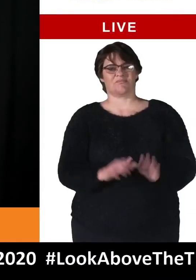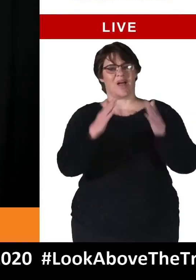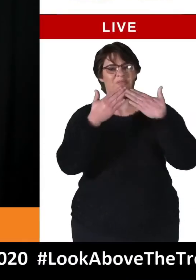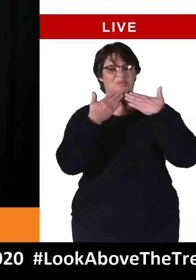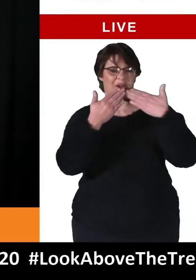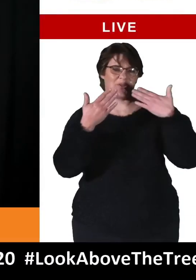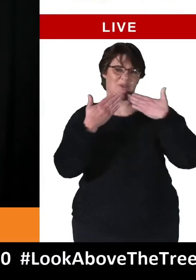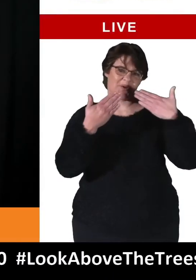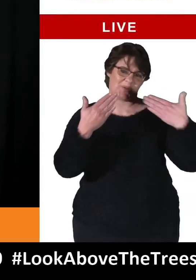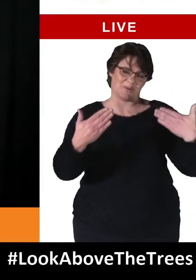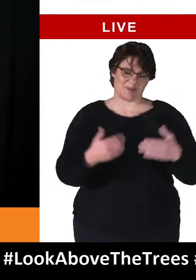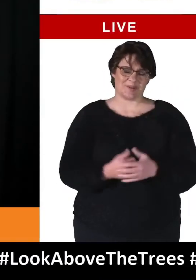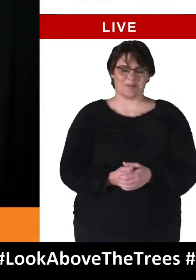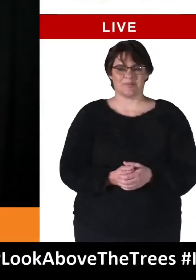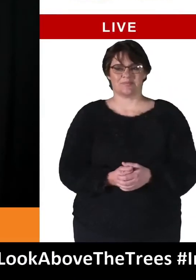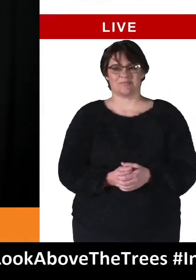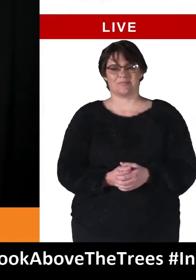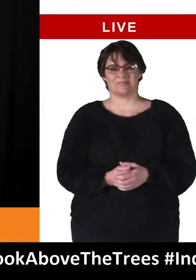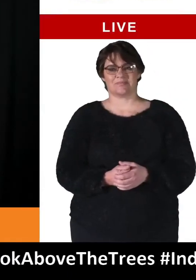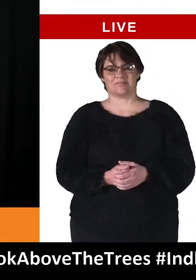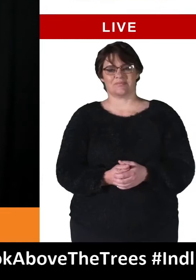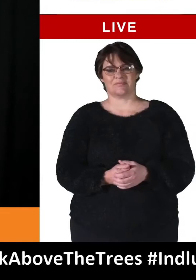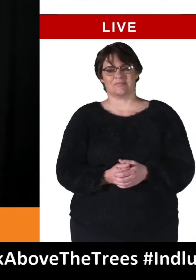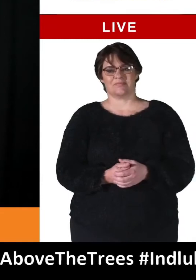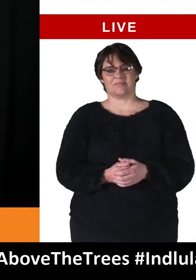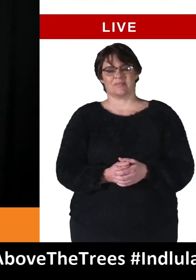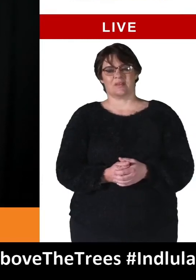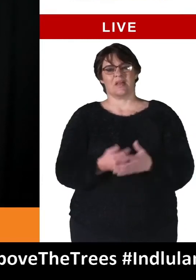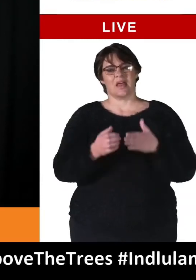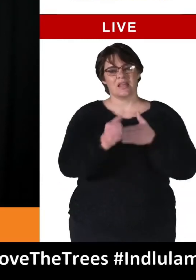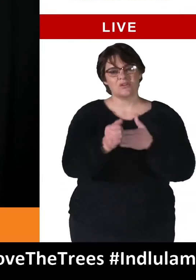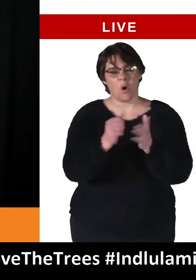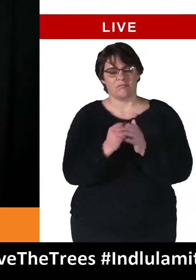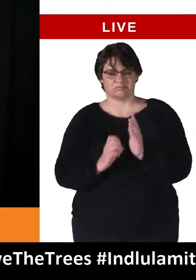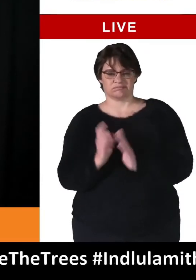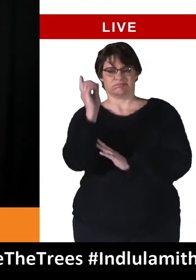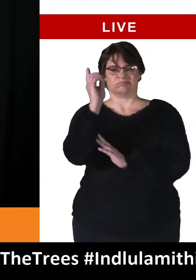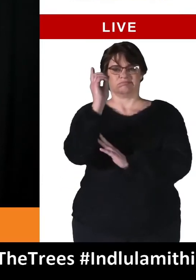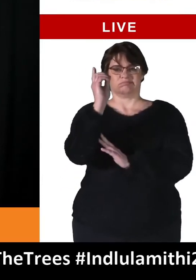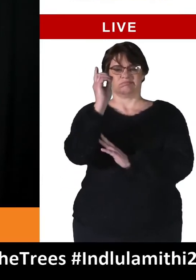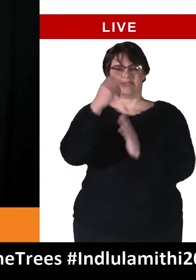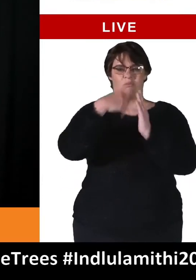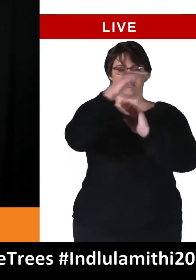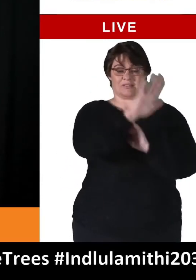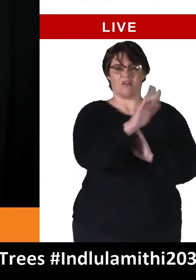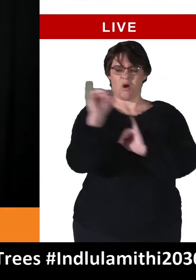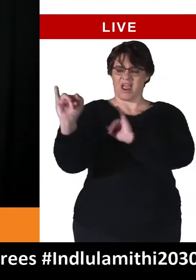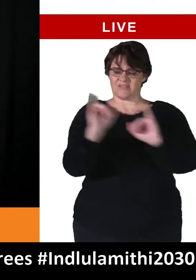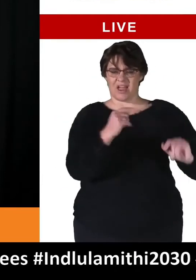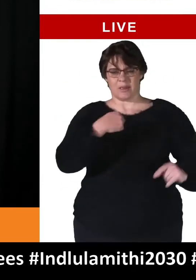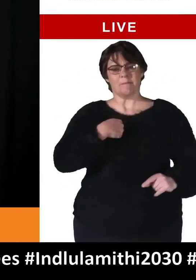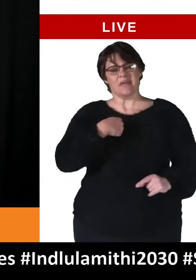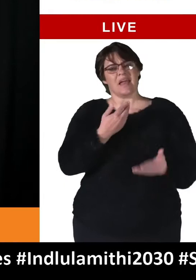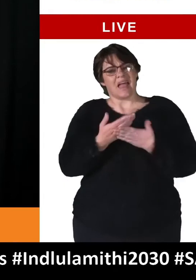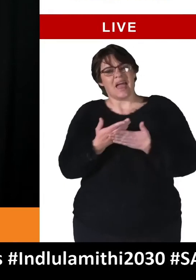Thank you very much, Dr. Fikeni, the leadership of Indlulamithi, for inviting me to